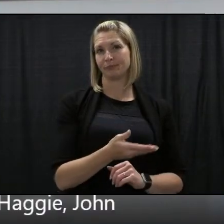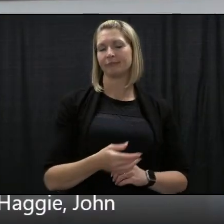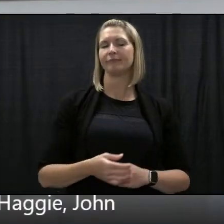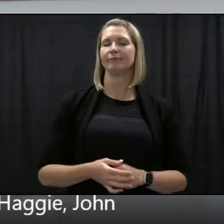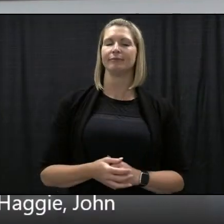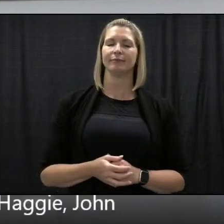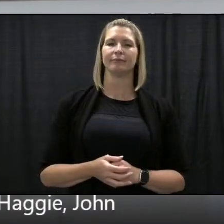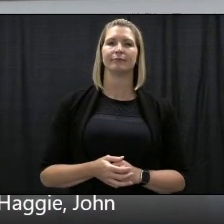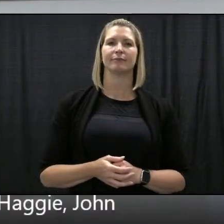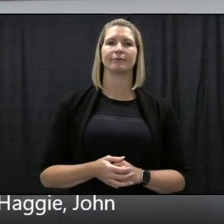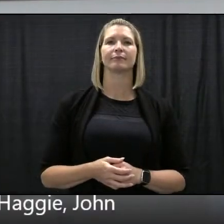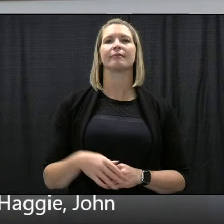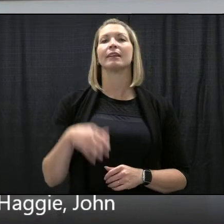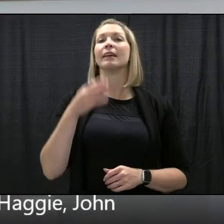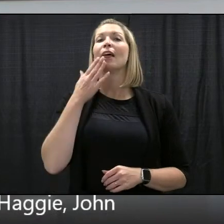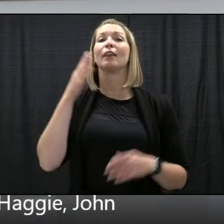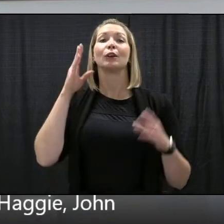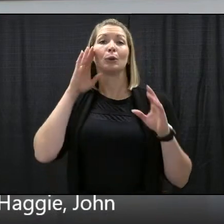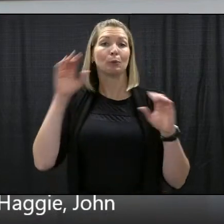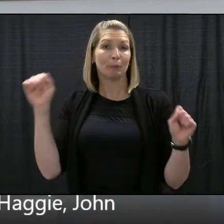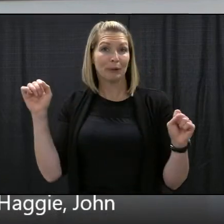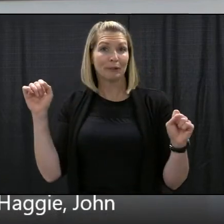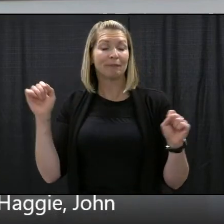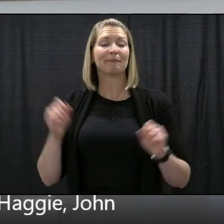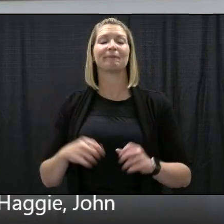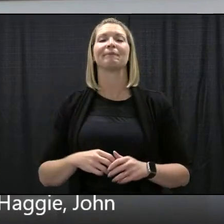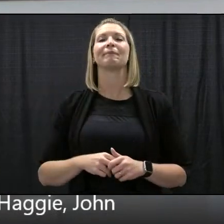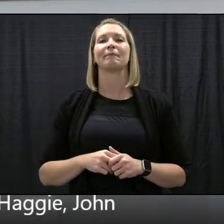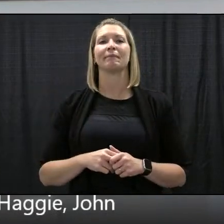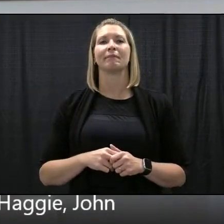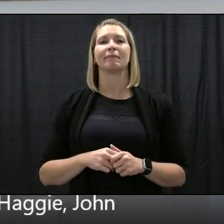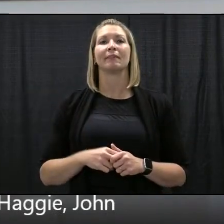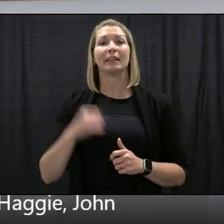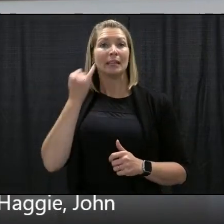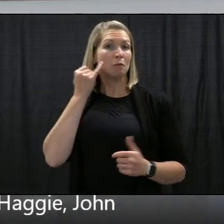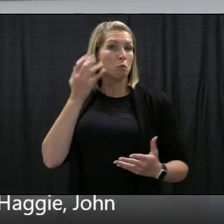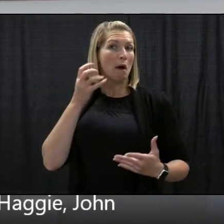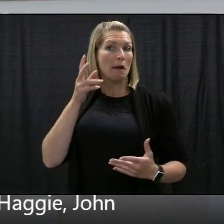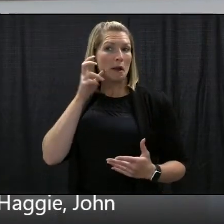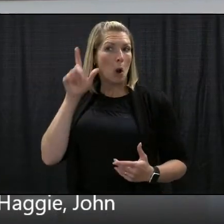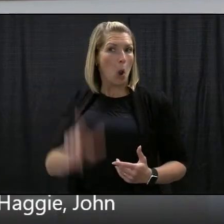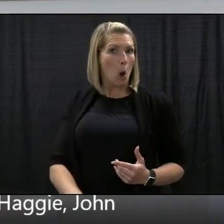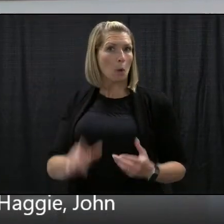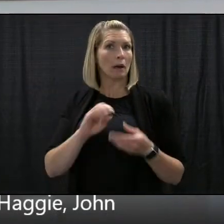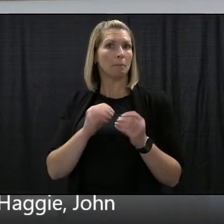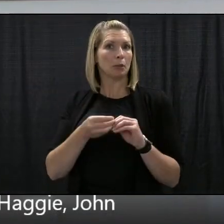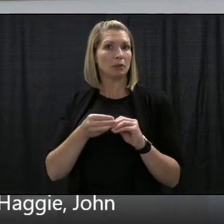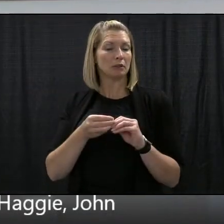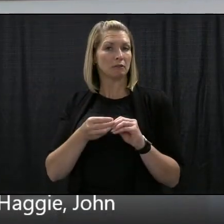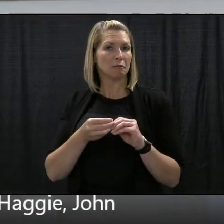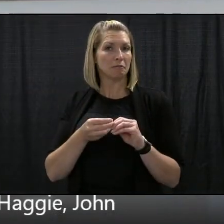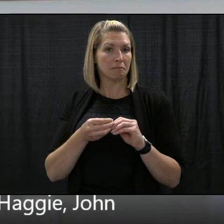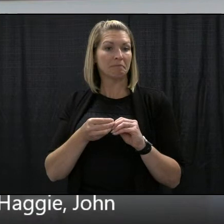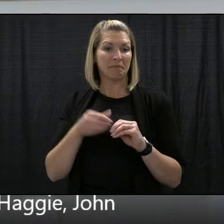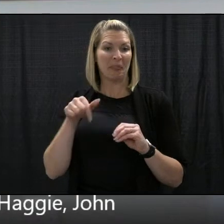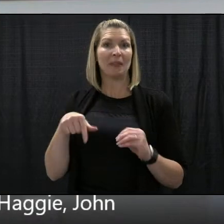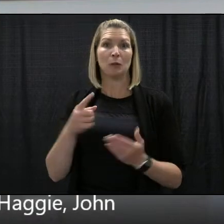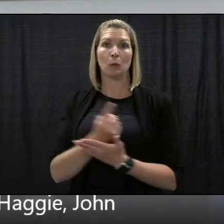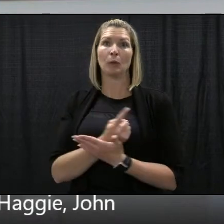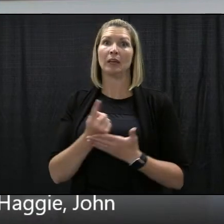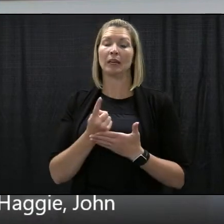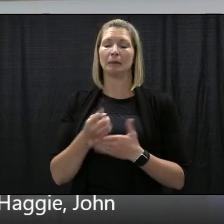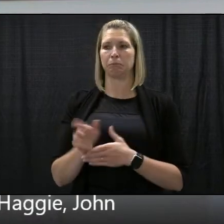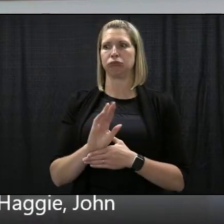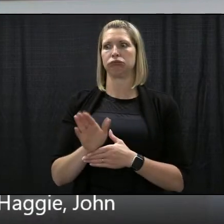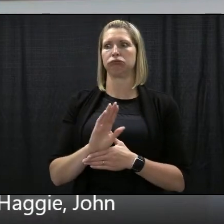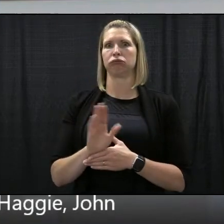Thank you very much, Premier. Again, a delight to hear low numbers. It has been a busy week since